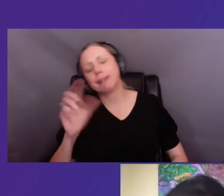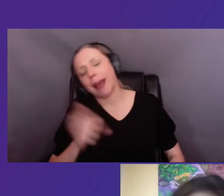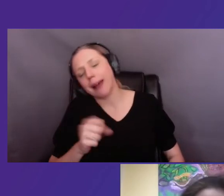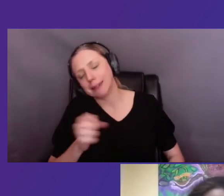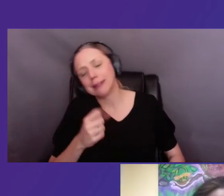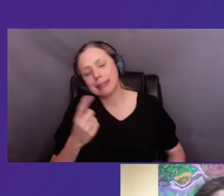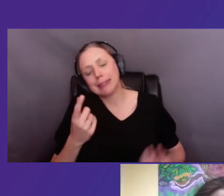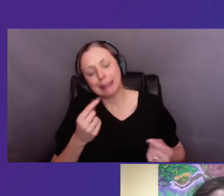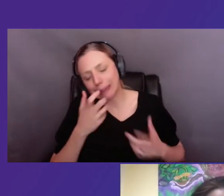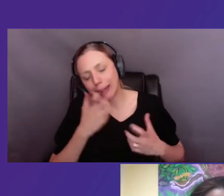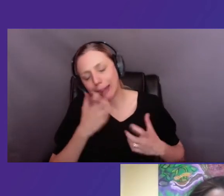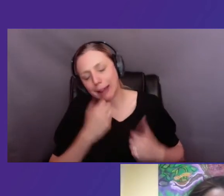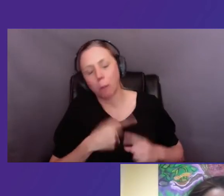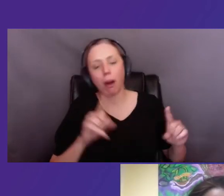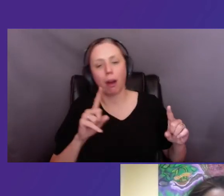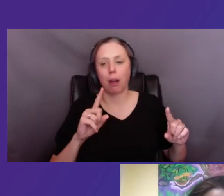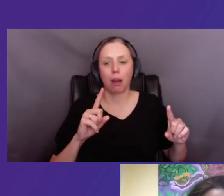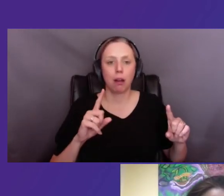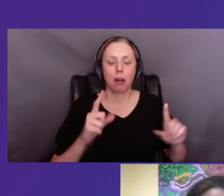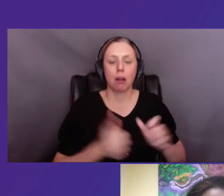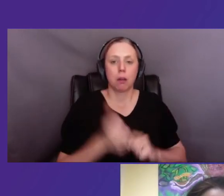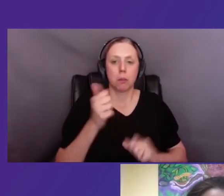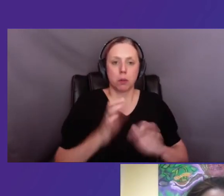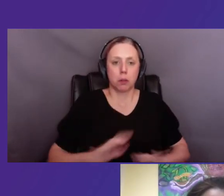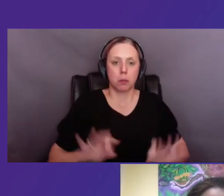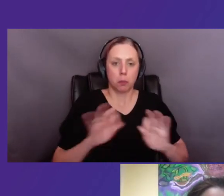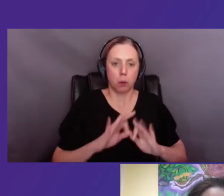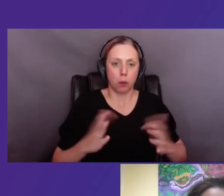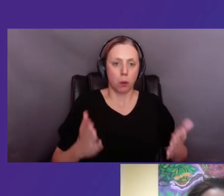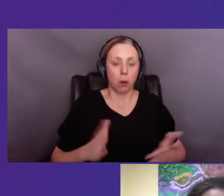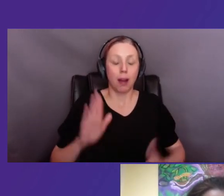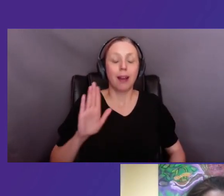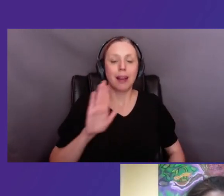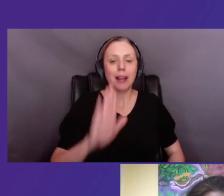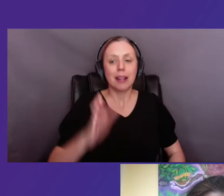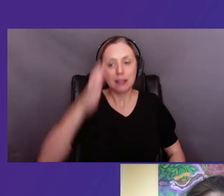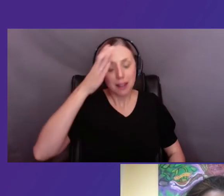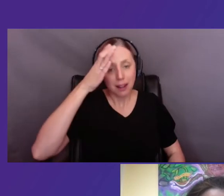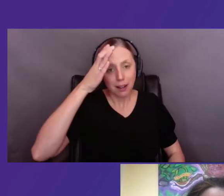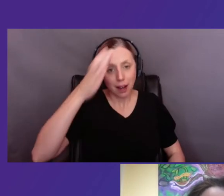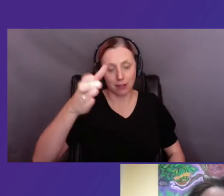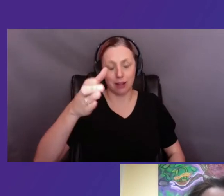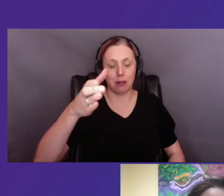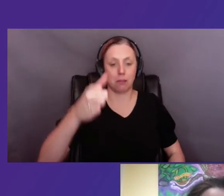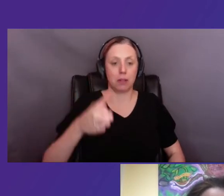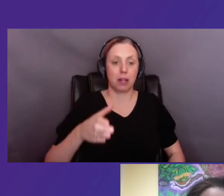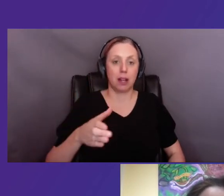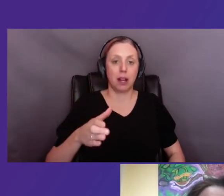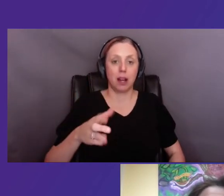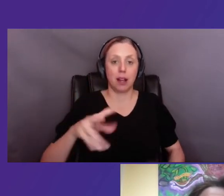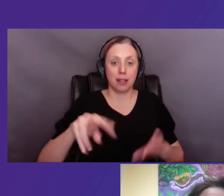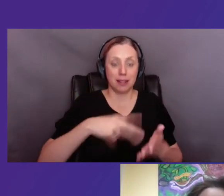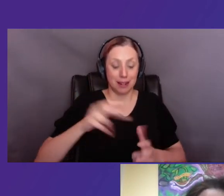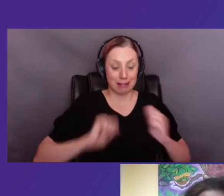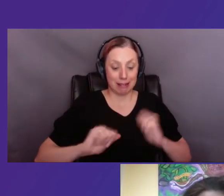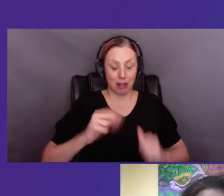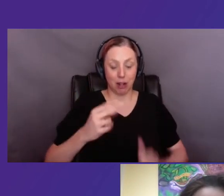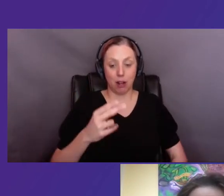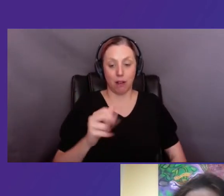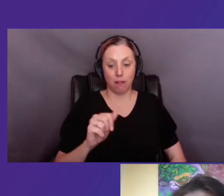extent, but what was important was his concept, Dance Theater of Harlem being